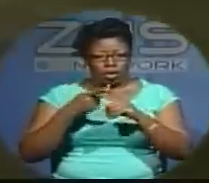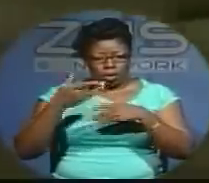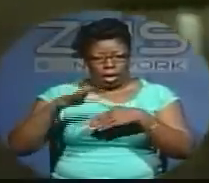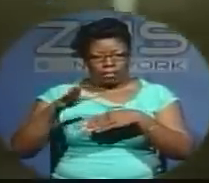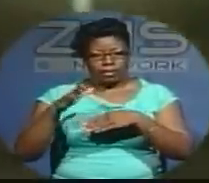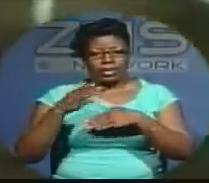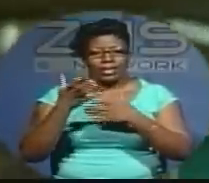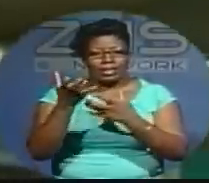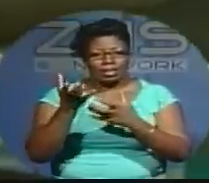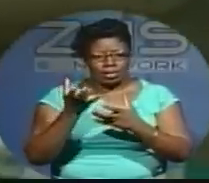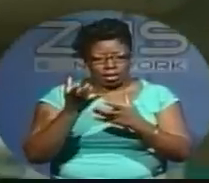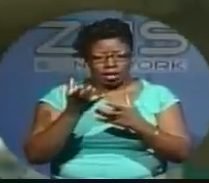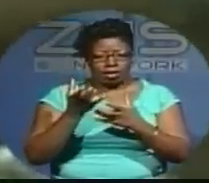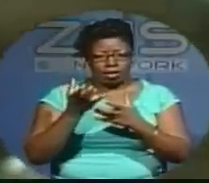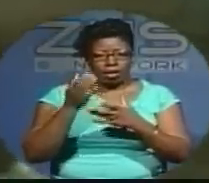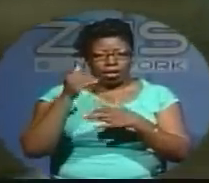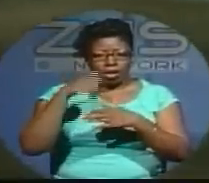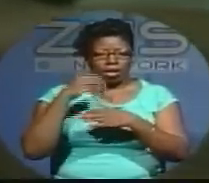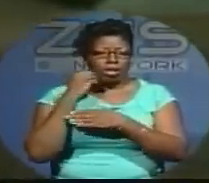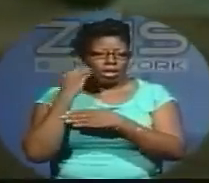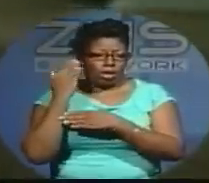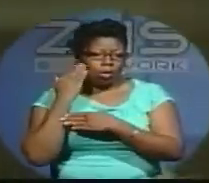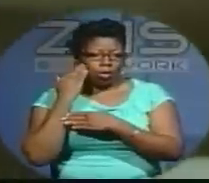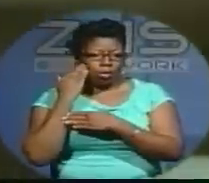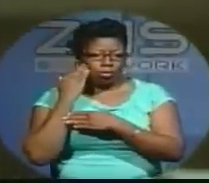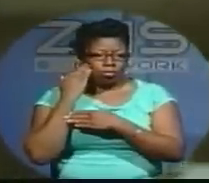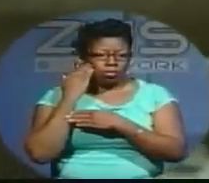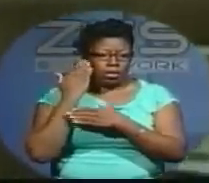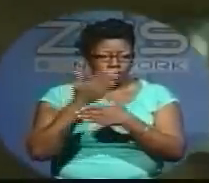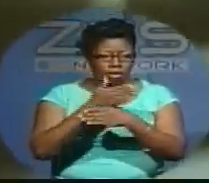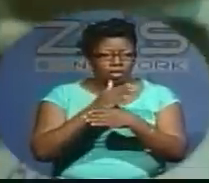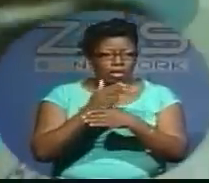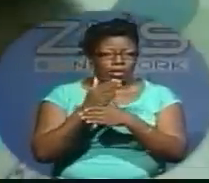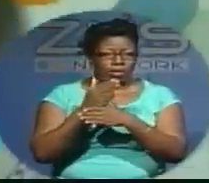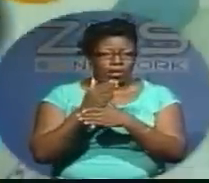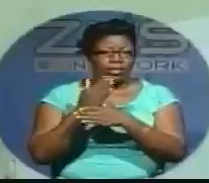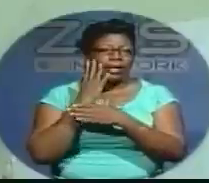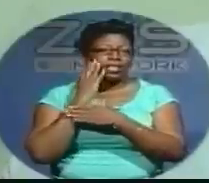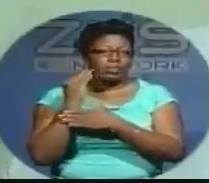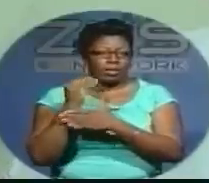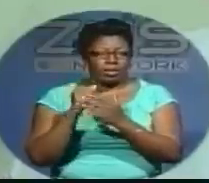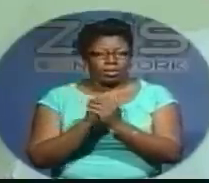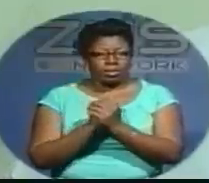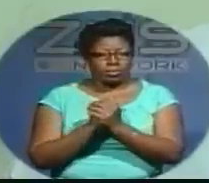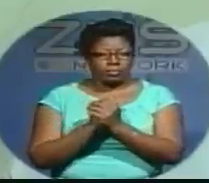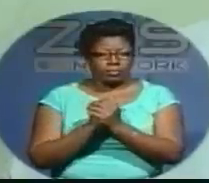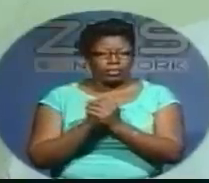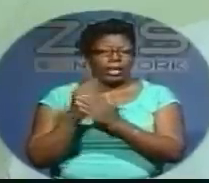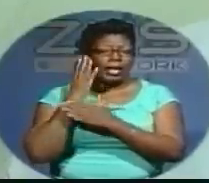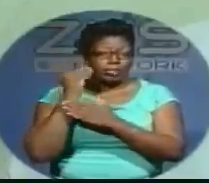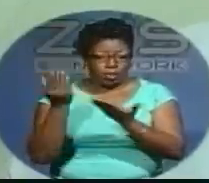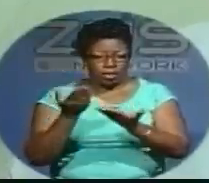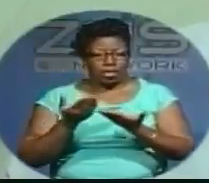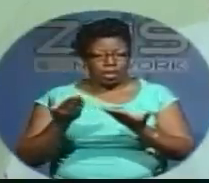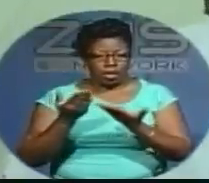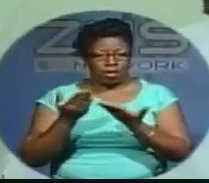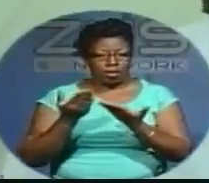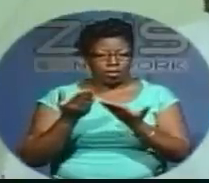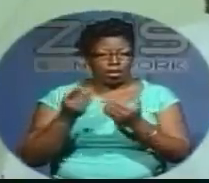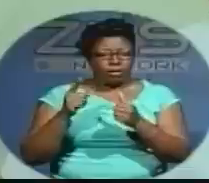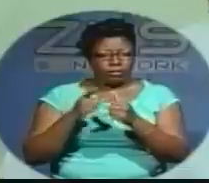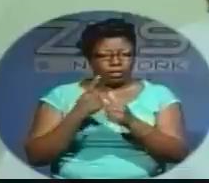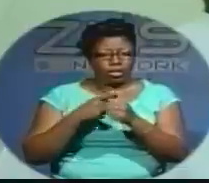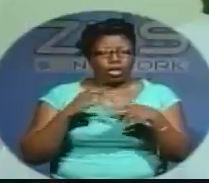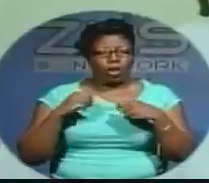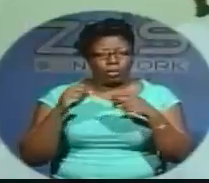and in the Caribbean. They share the benefits of their new skills with us. Well, the experience here in the Bahamas has afforded me, first and foremost,